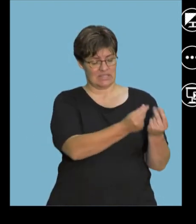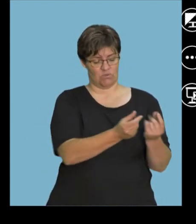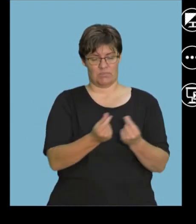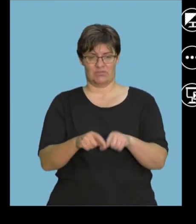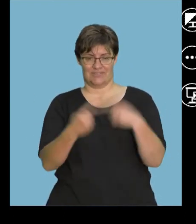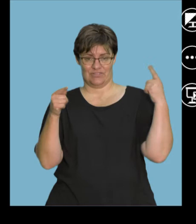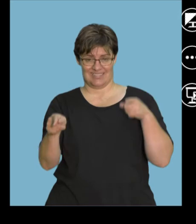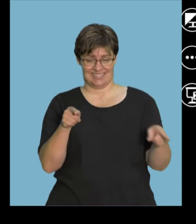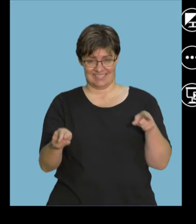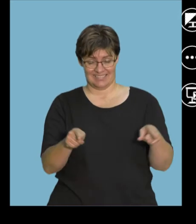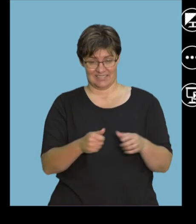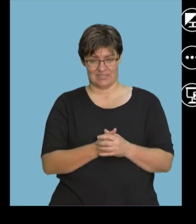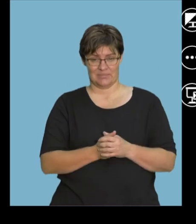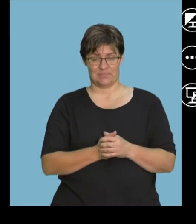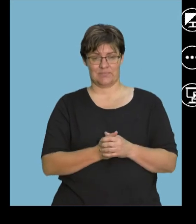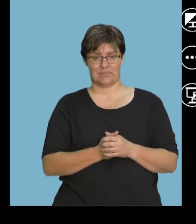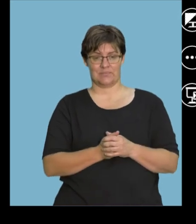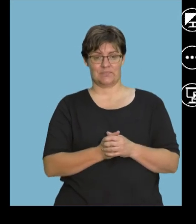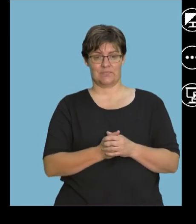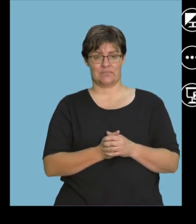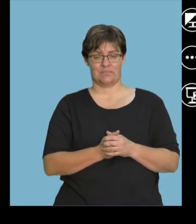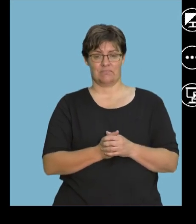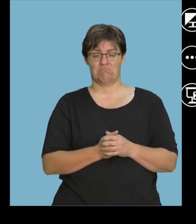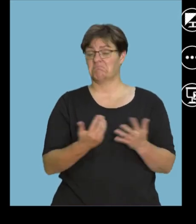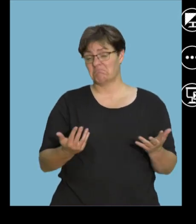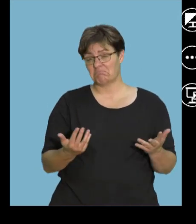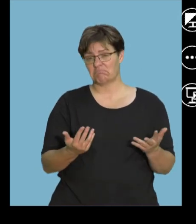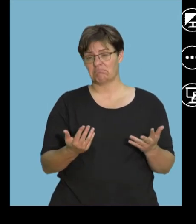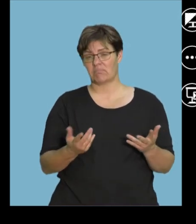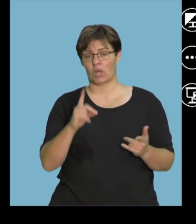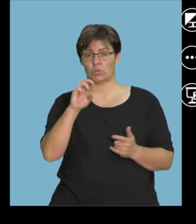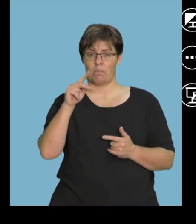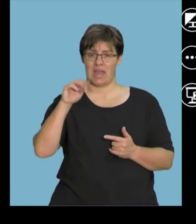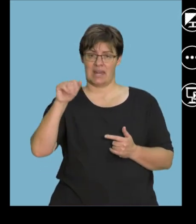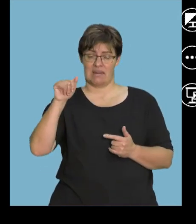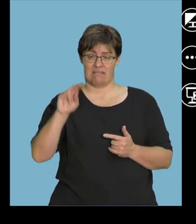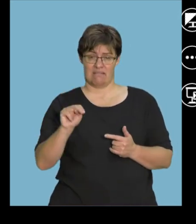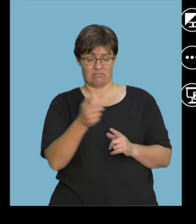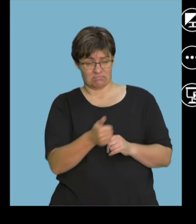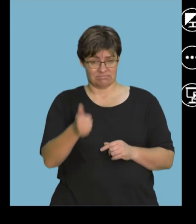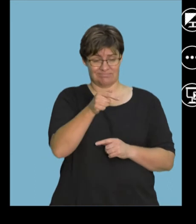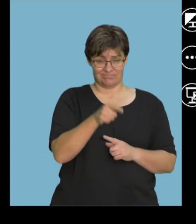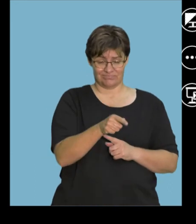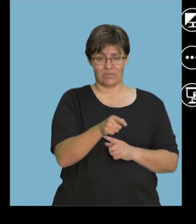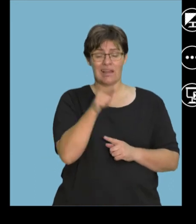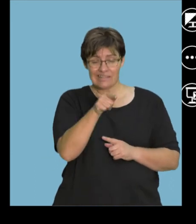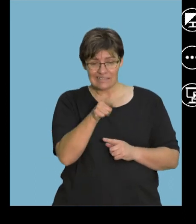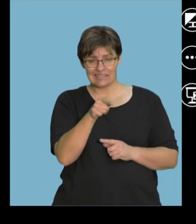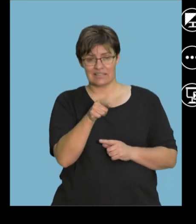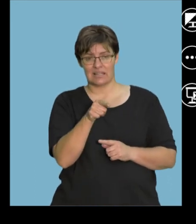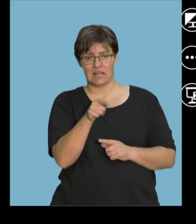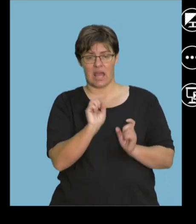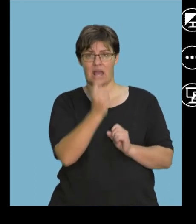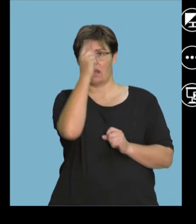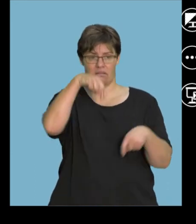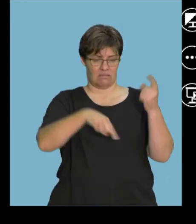of what? Materials, okay? Right, so if we talk about the domains, this is these